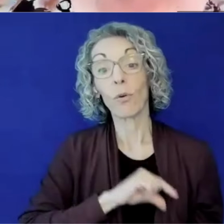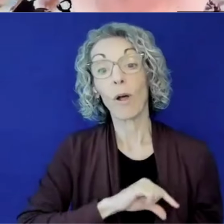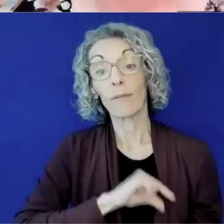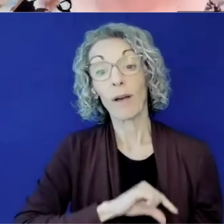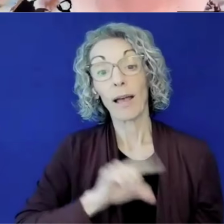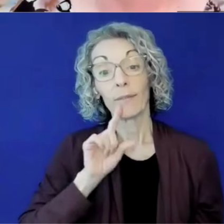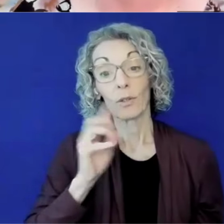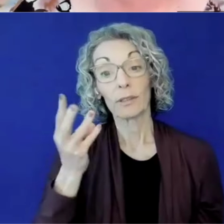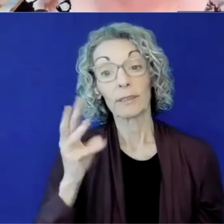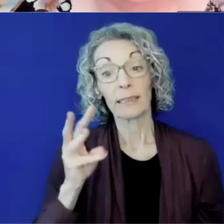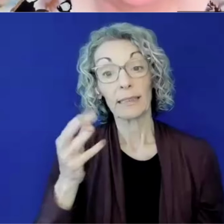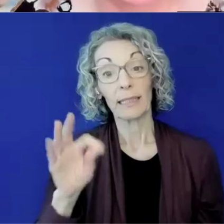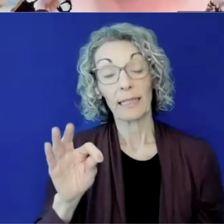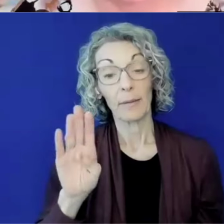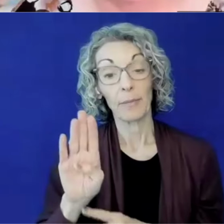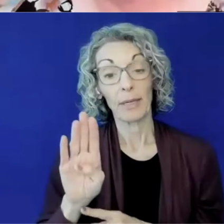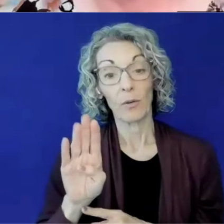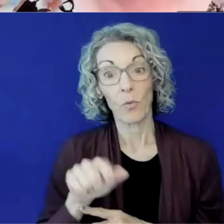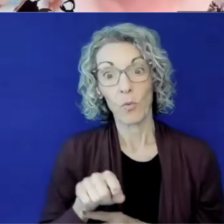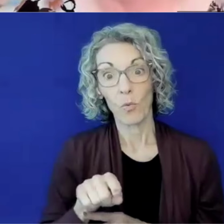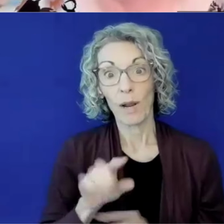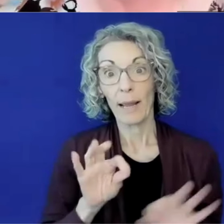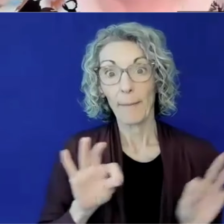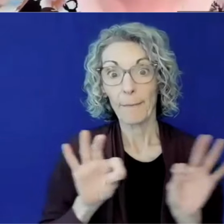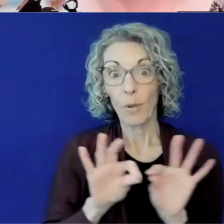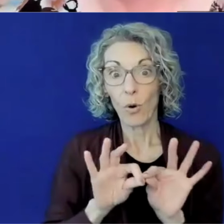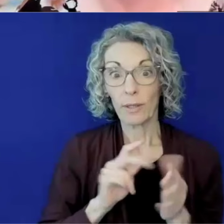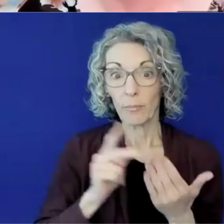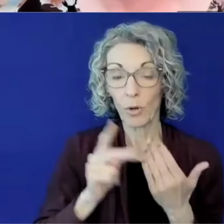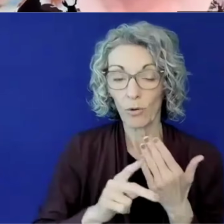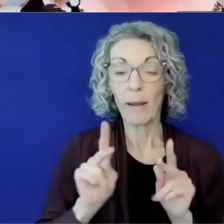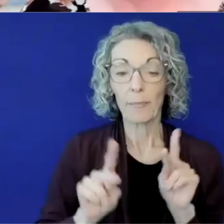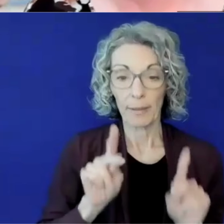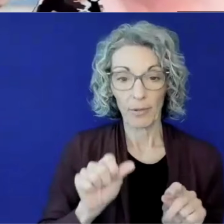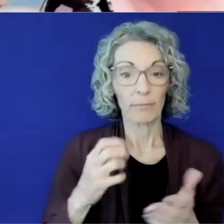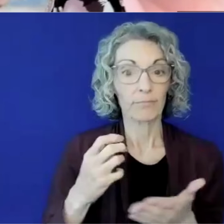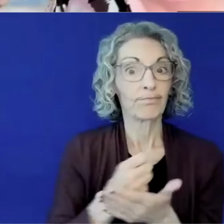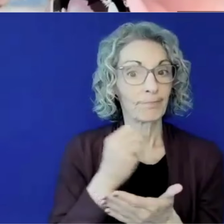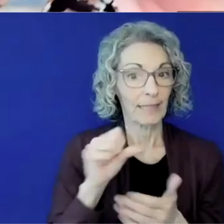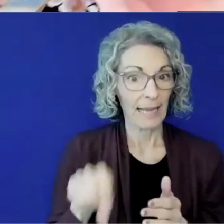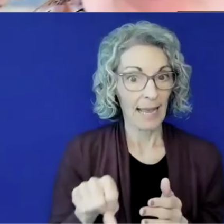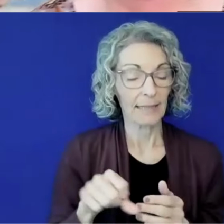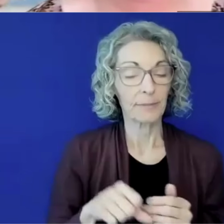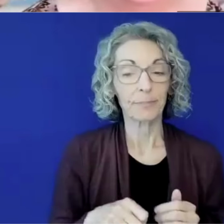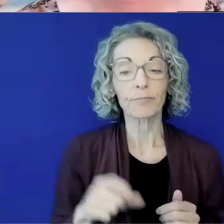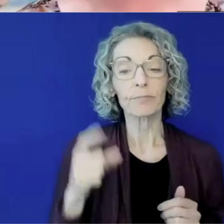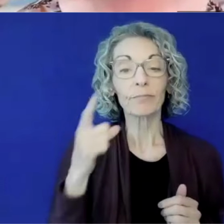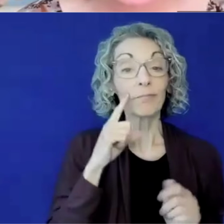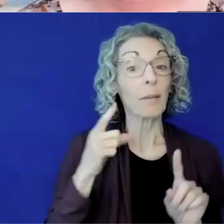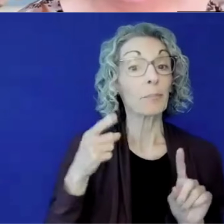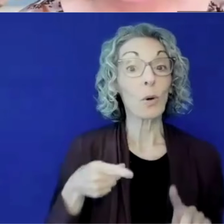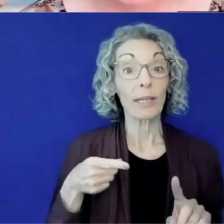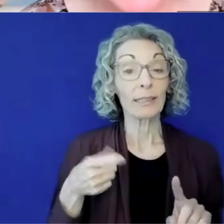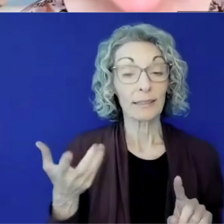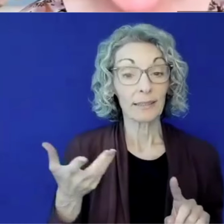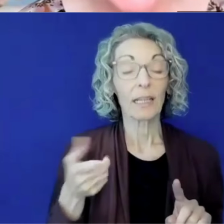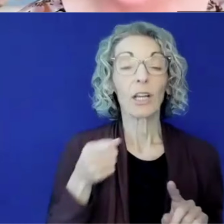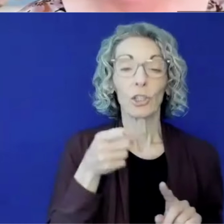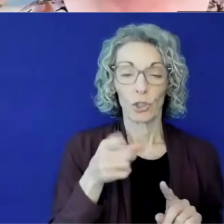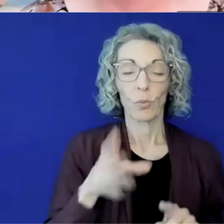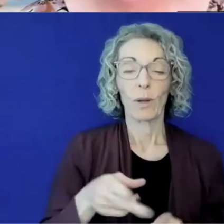So this is a really important program that people can use. And I think the bottom line is you're going to keep